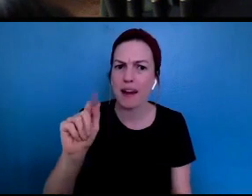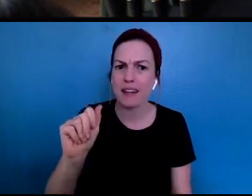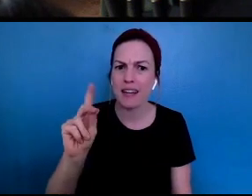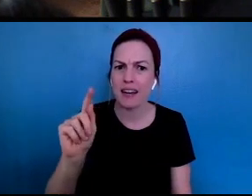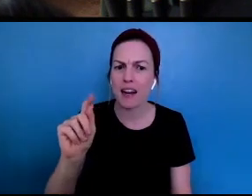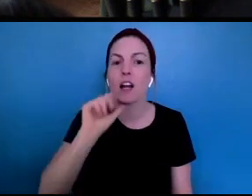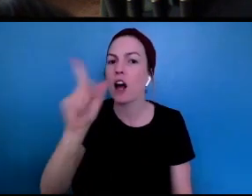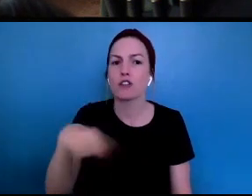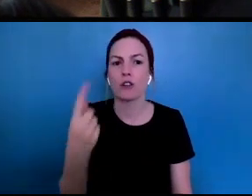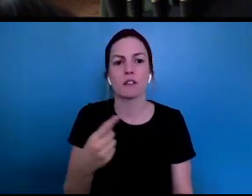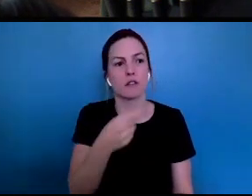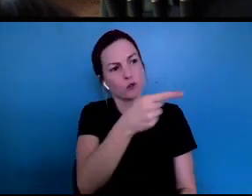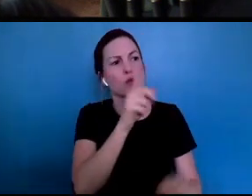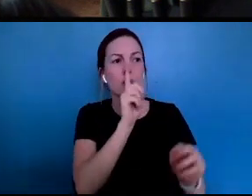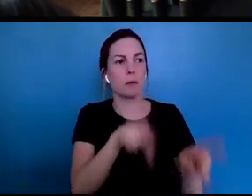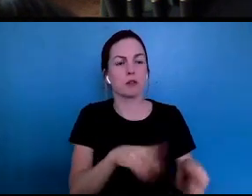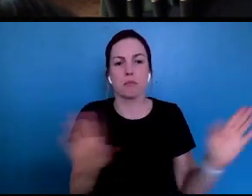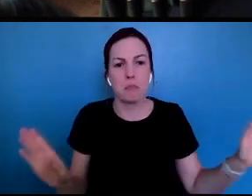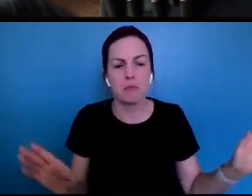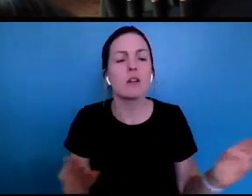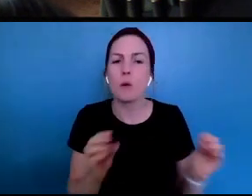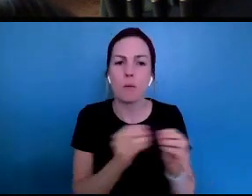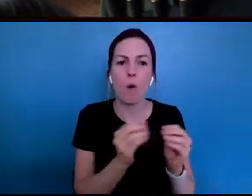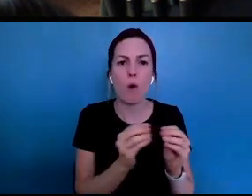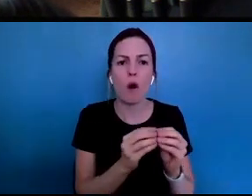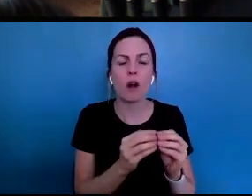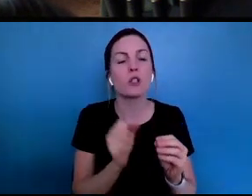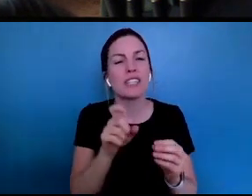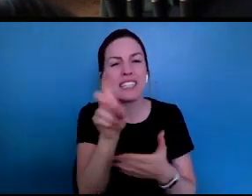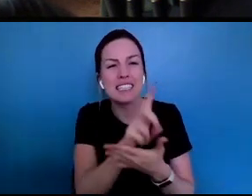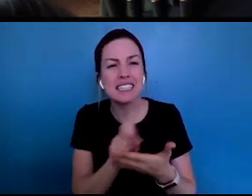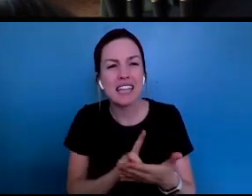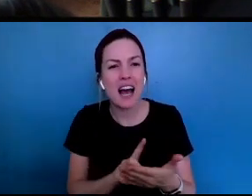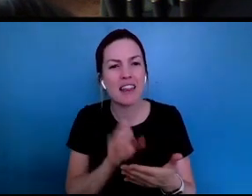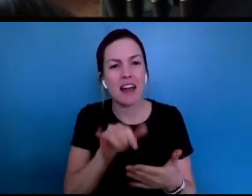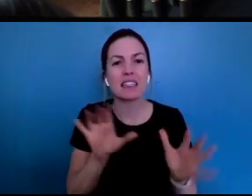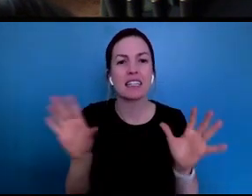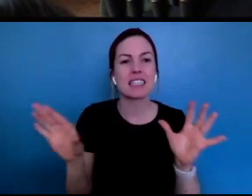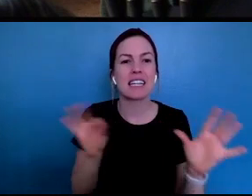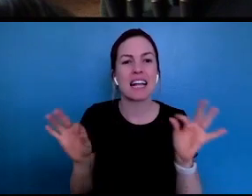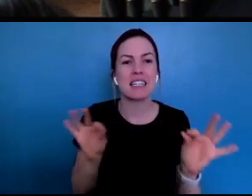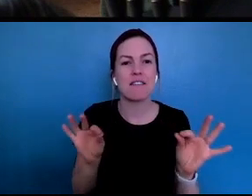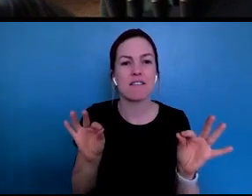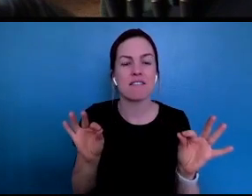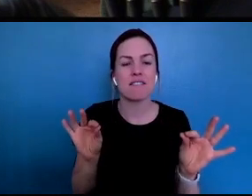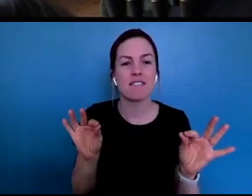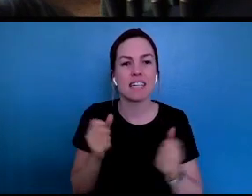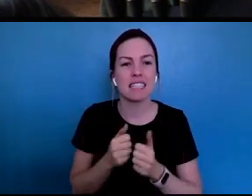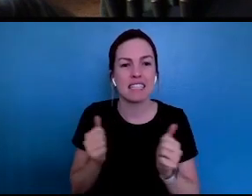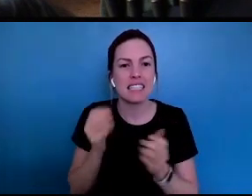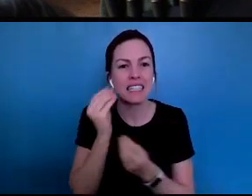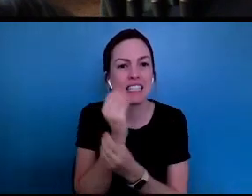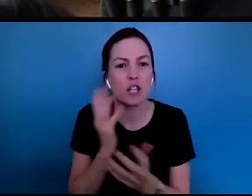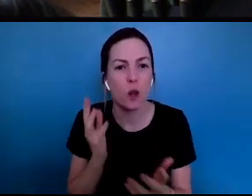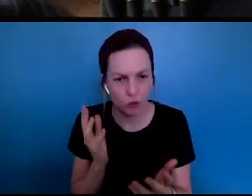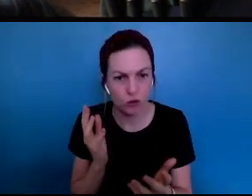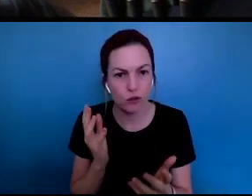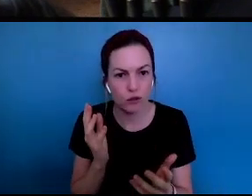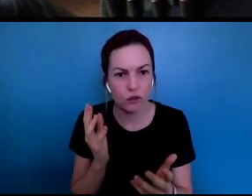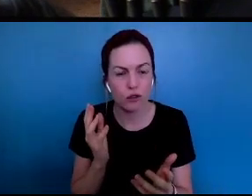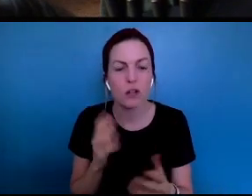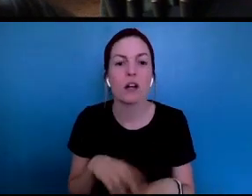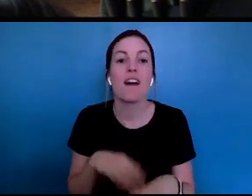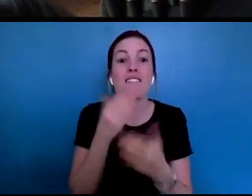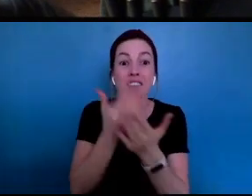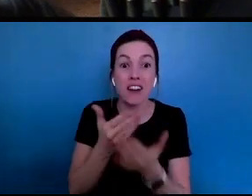you're a person, right? So we need to design those selective disclosures, zero knowledge systems, verifiable credentials, and things